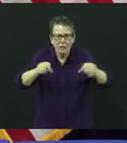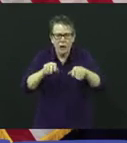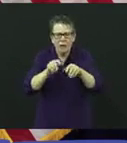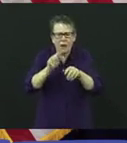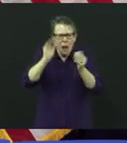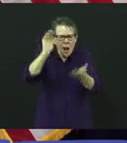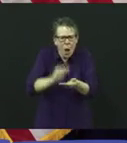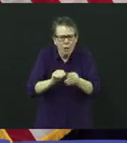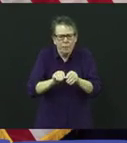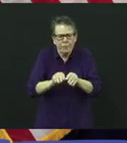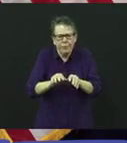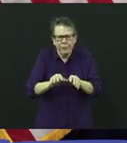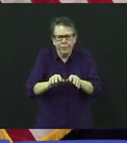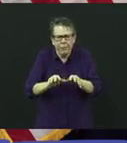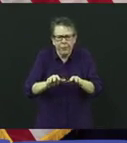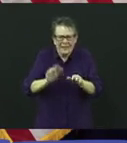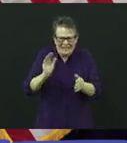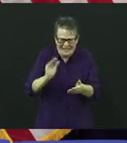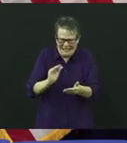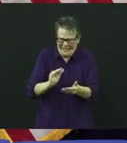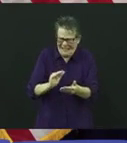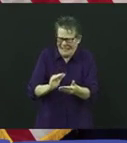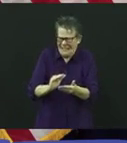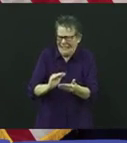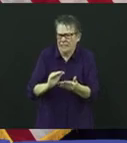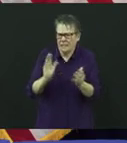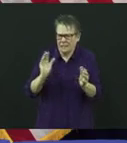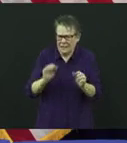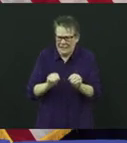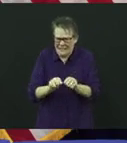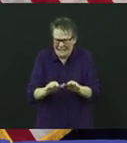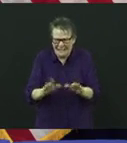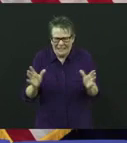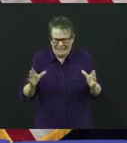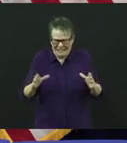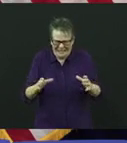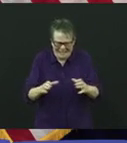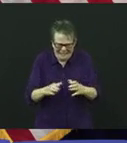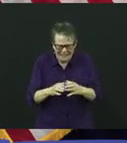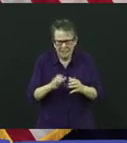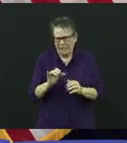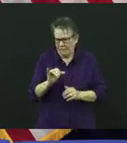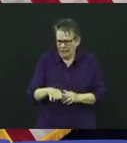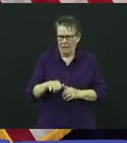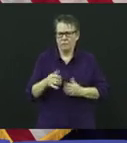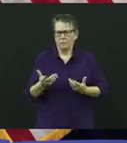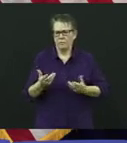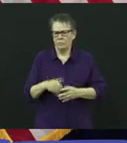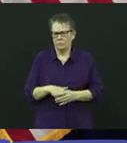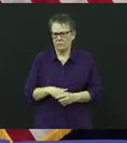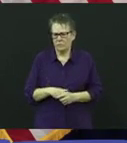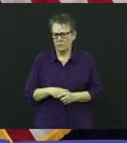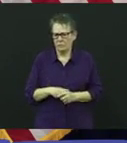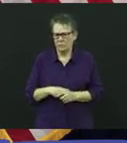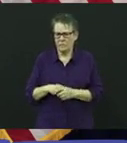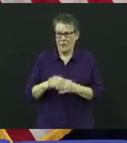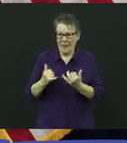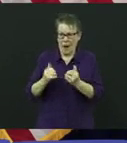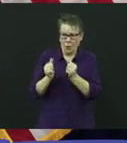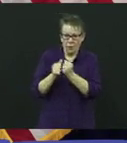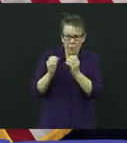specimen collection capabilities increase, and in particular as the private sector lab companies have increased their scale